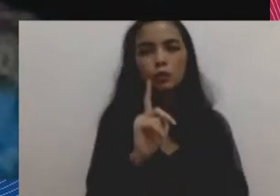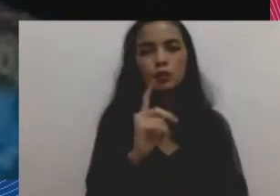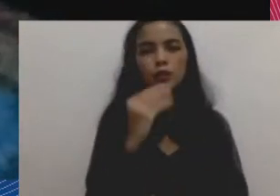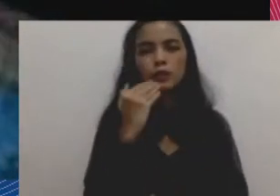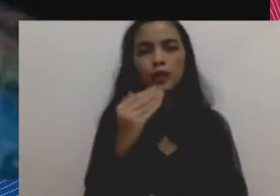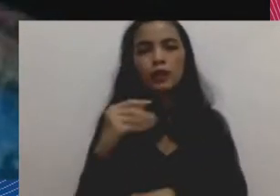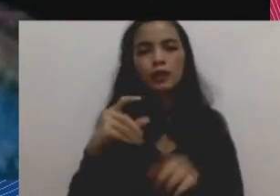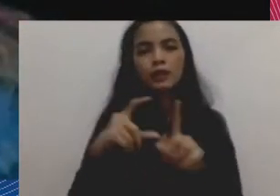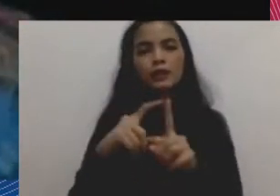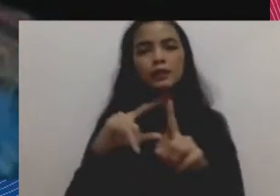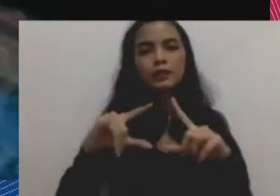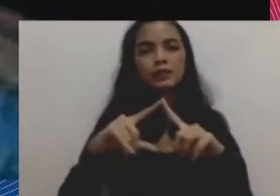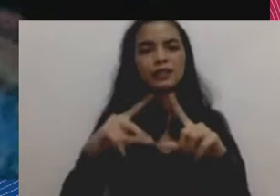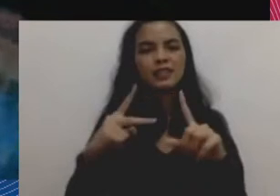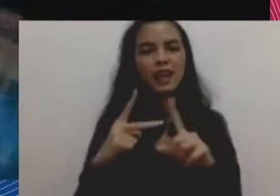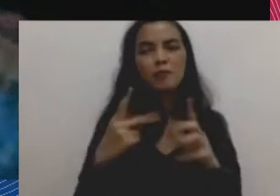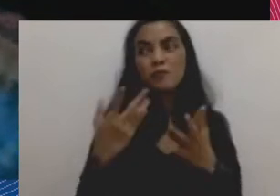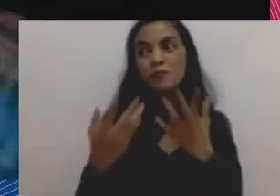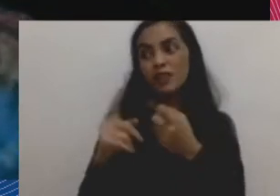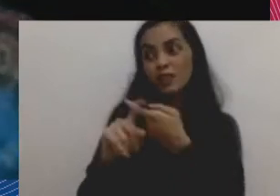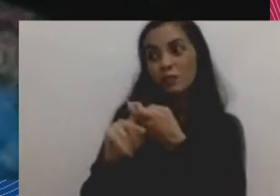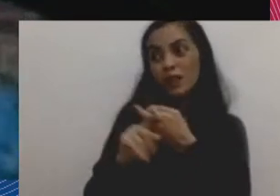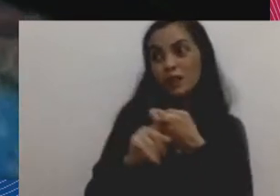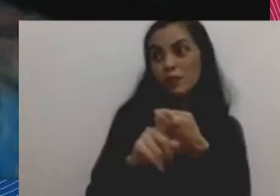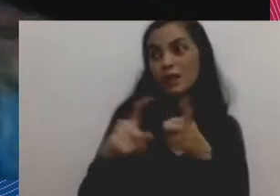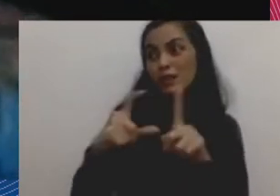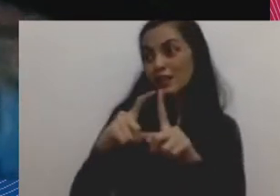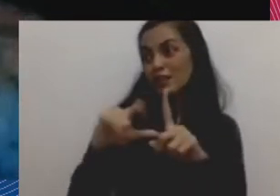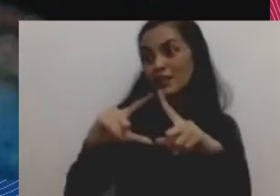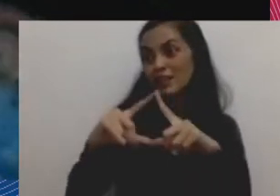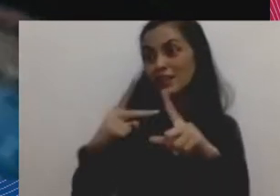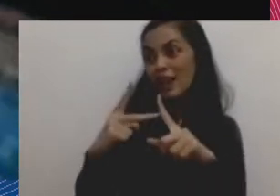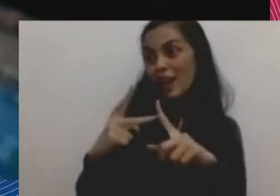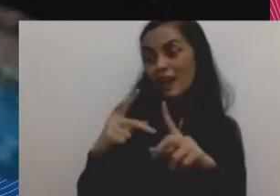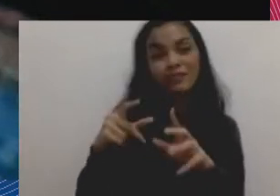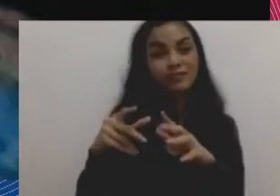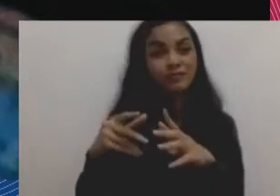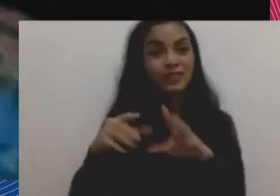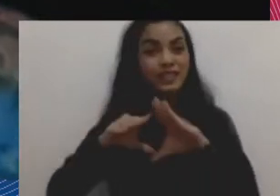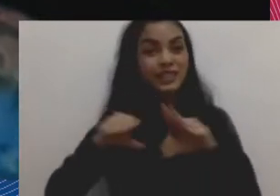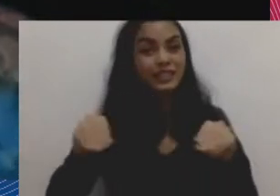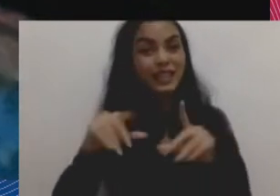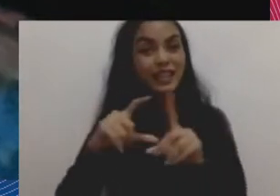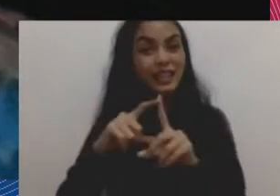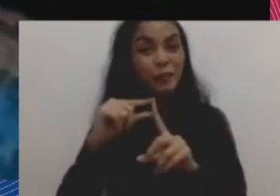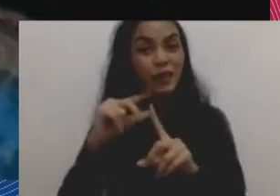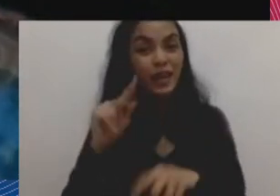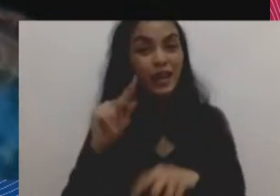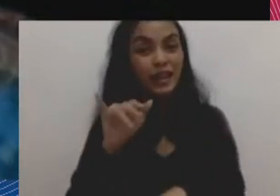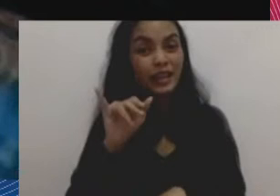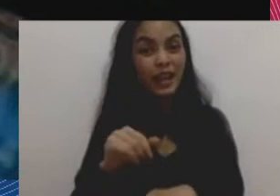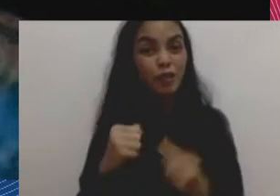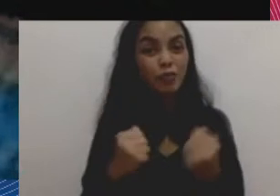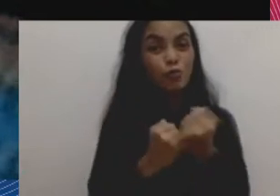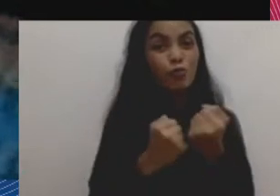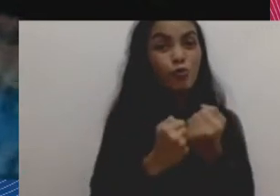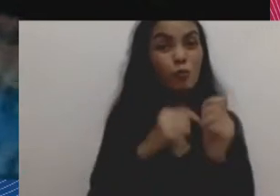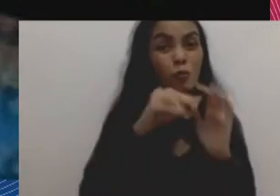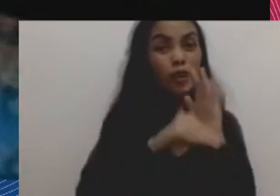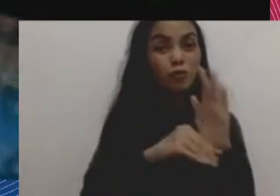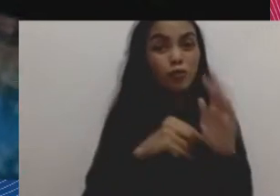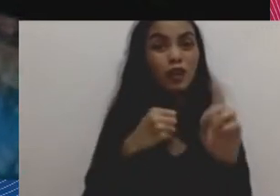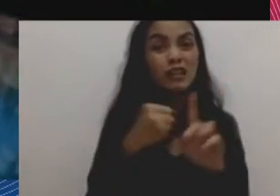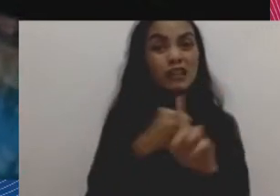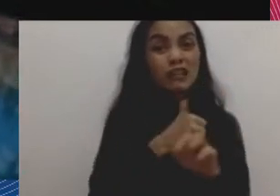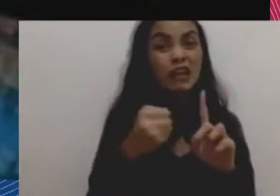Dia Pitaloka, your peers, ya, teman-temanmu di parlemen, apakah betul seperti itu? Is your friends are your friends